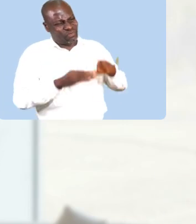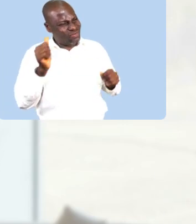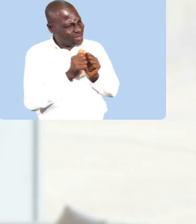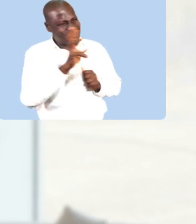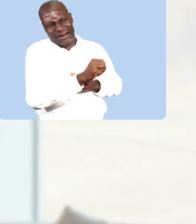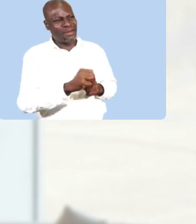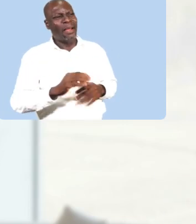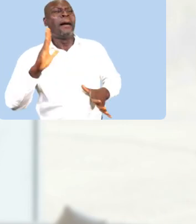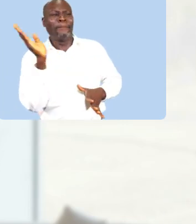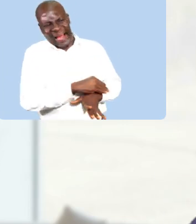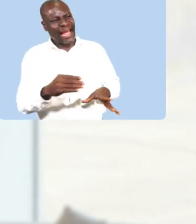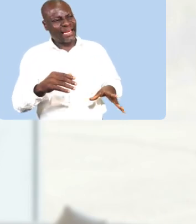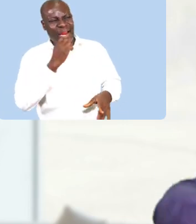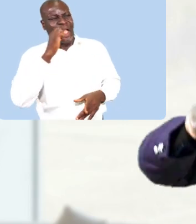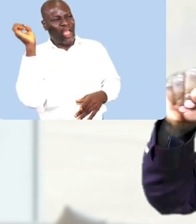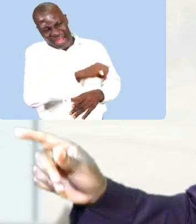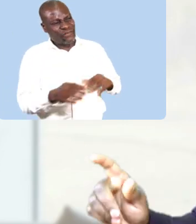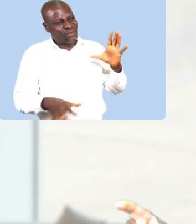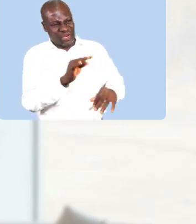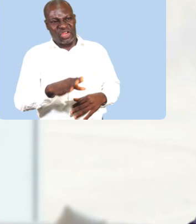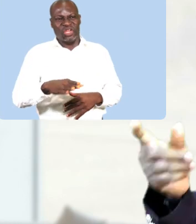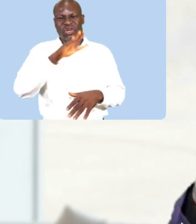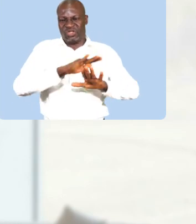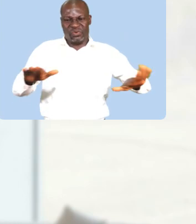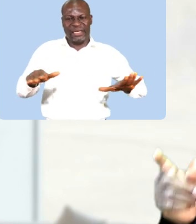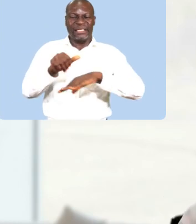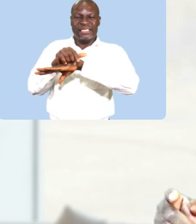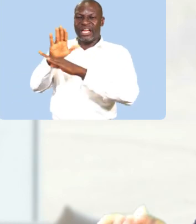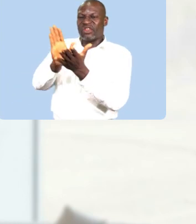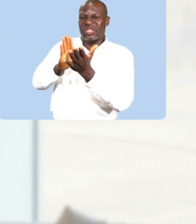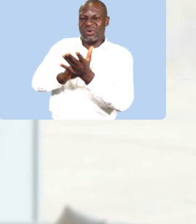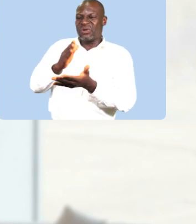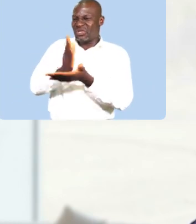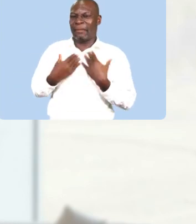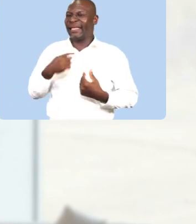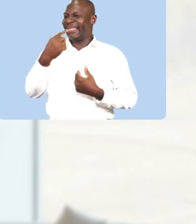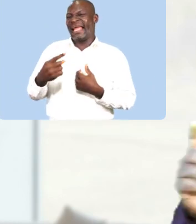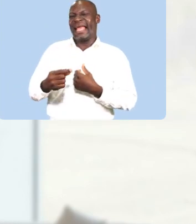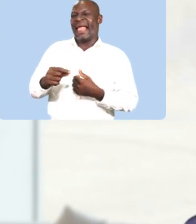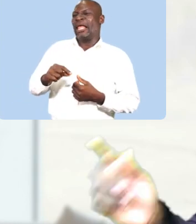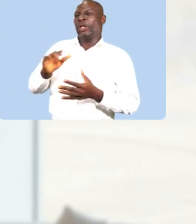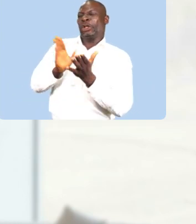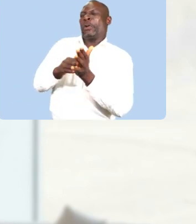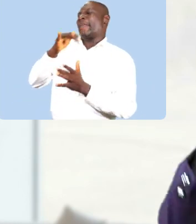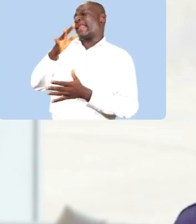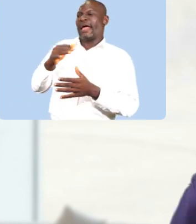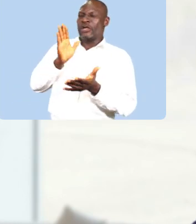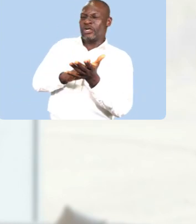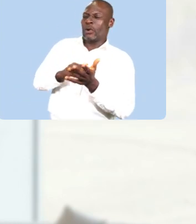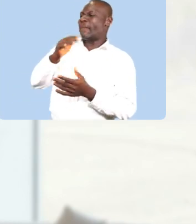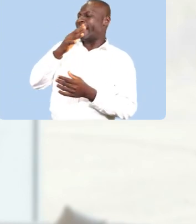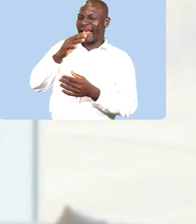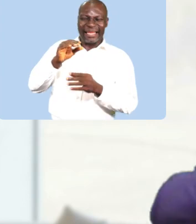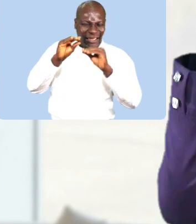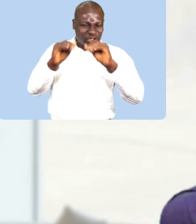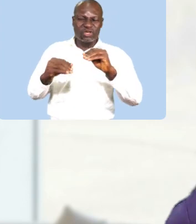bonnie? What do ba, a coscua? No, be a question, a soupy, no, be a question, a school mother. What son of Sabby,